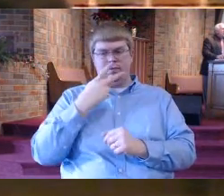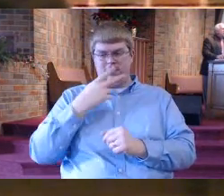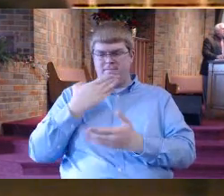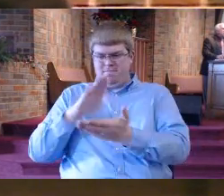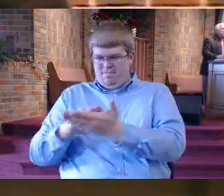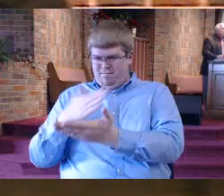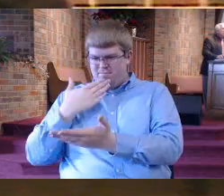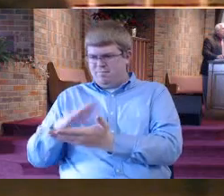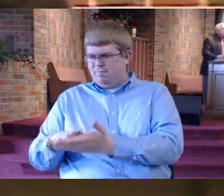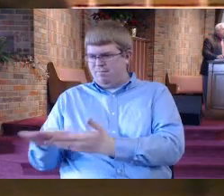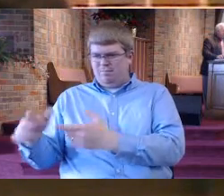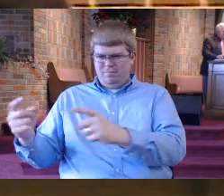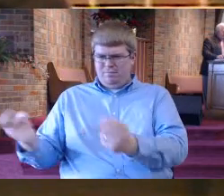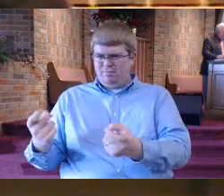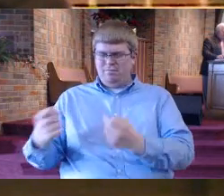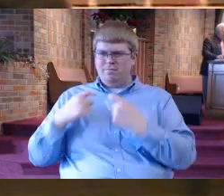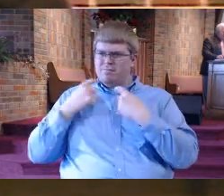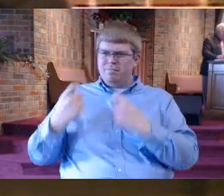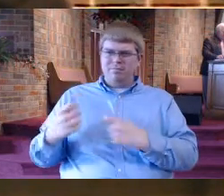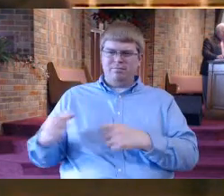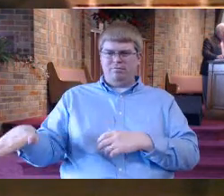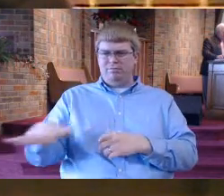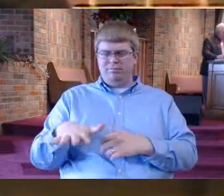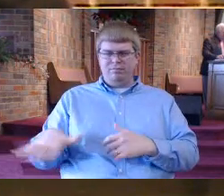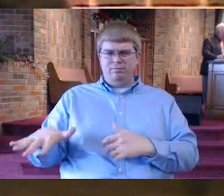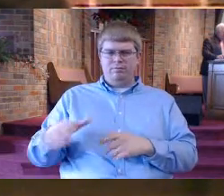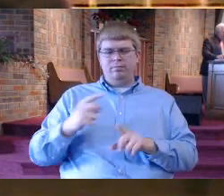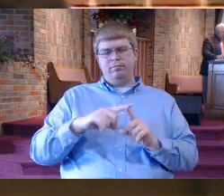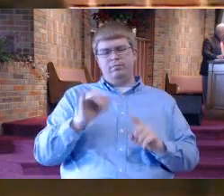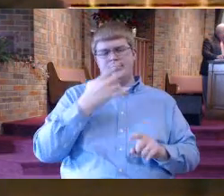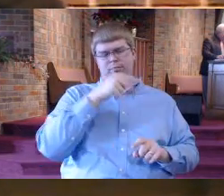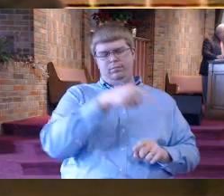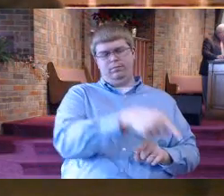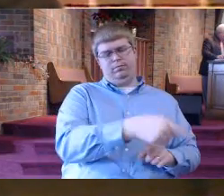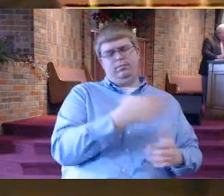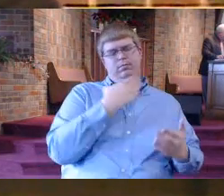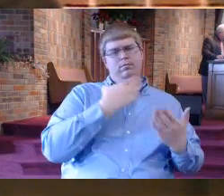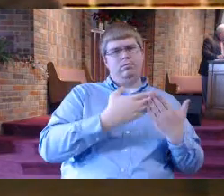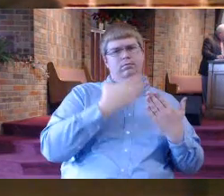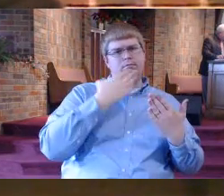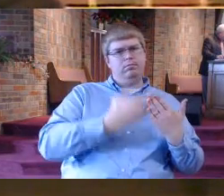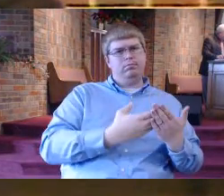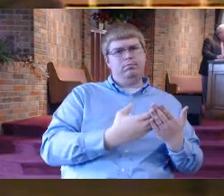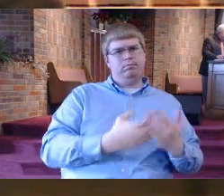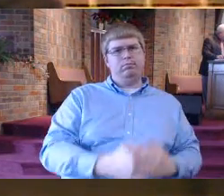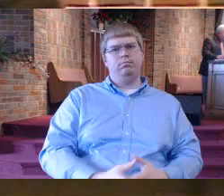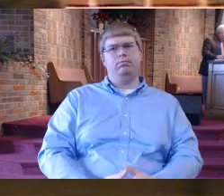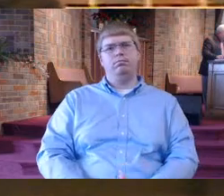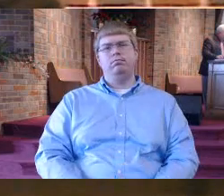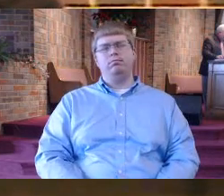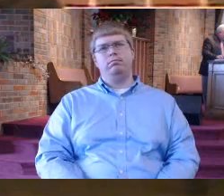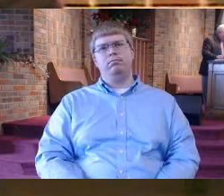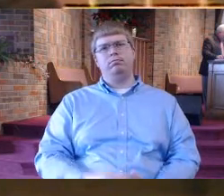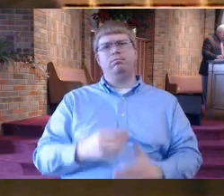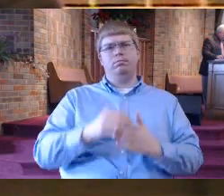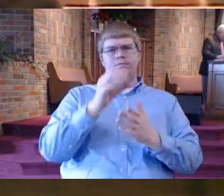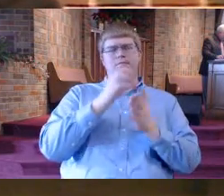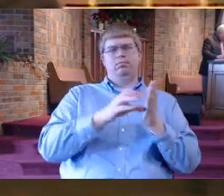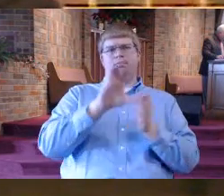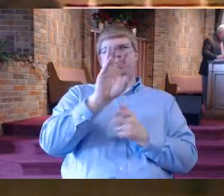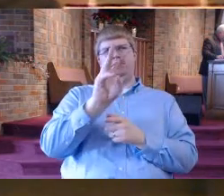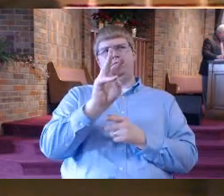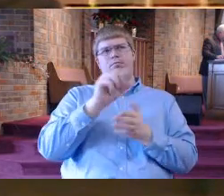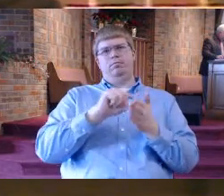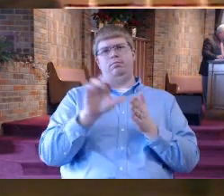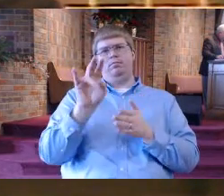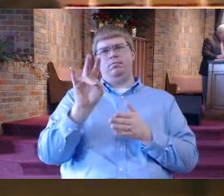God also saw what was good. In chapter 6, verse 18, God says, "I will establish